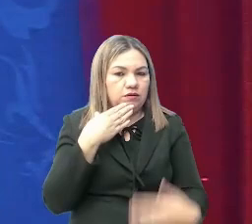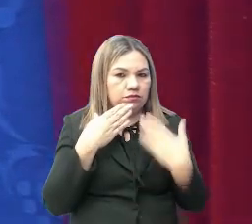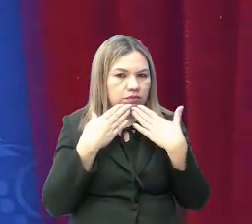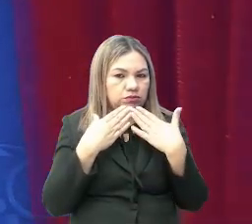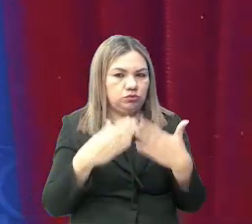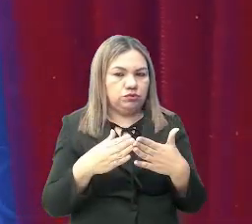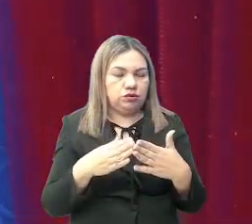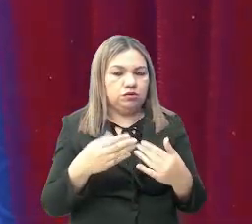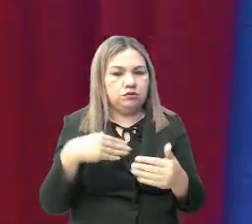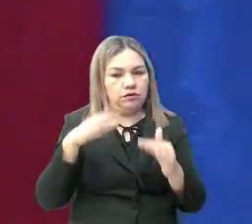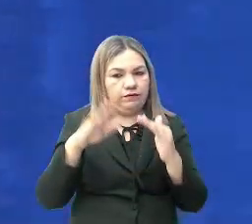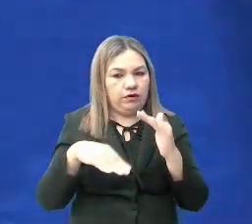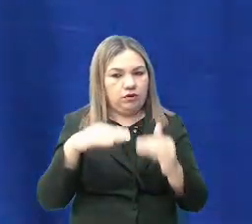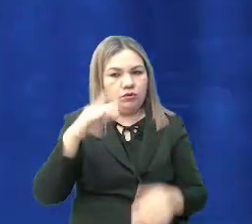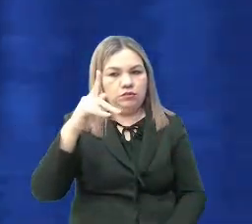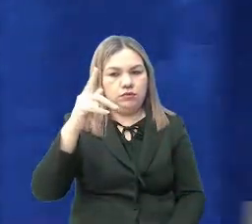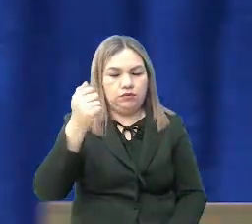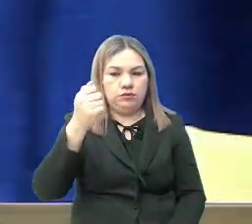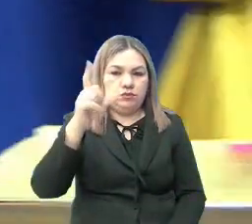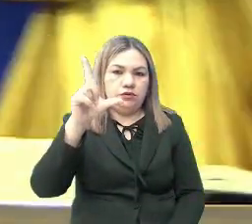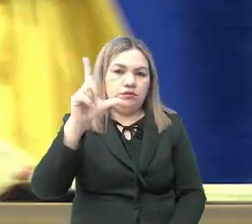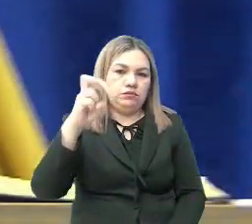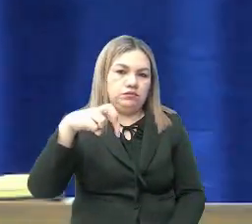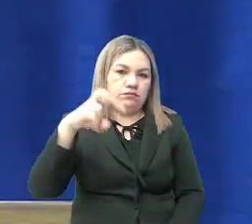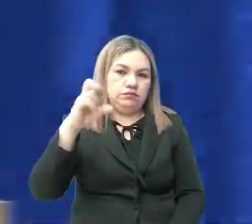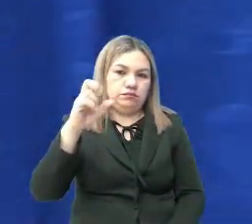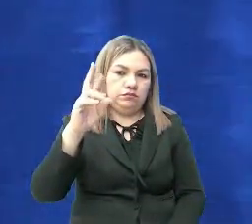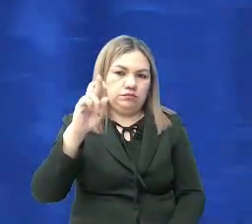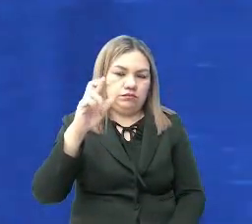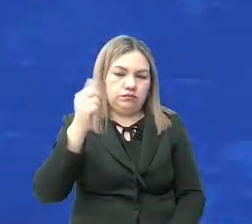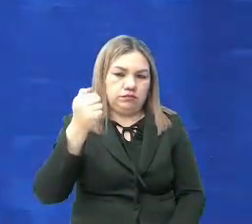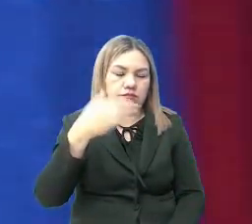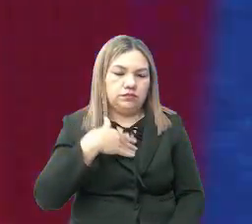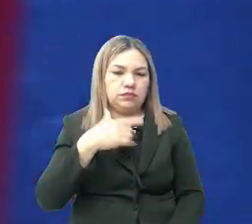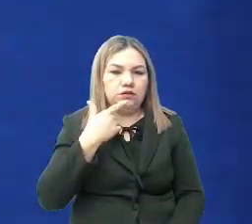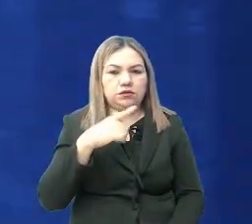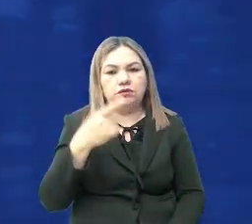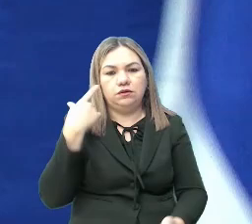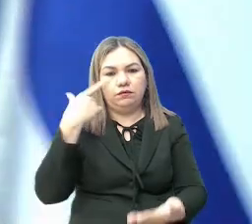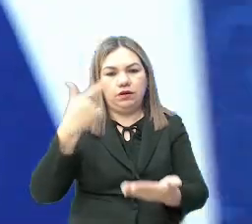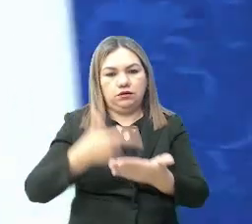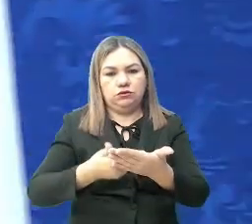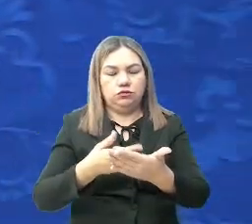It says that the people of Israel went under the palm tree to